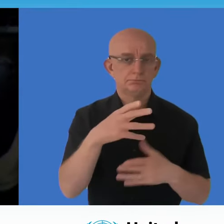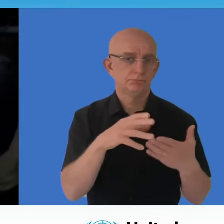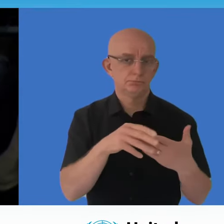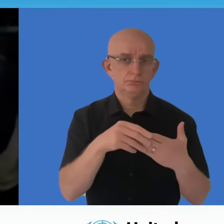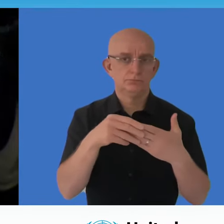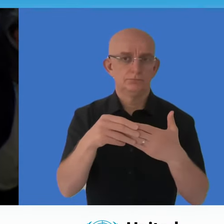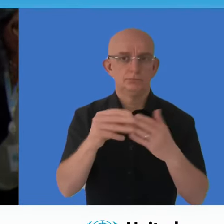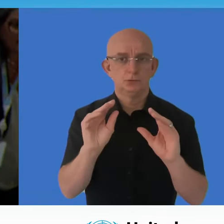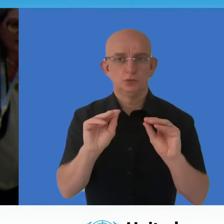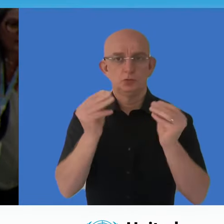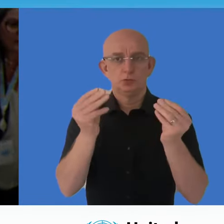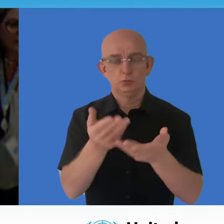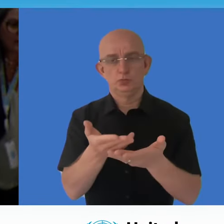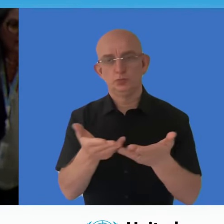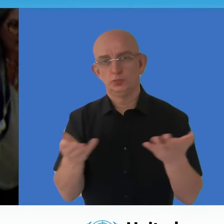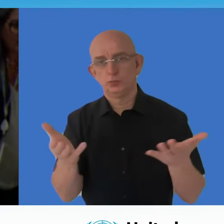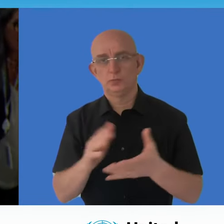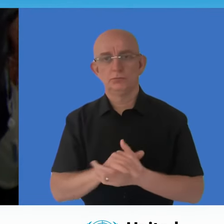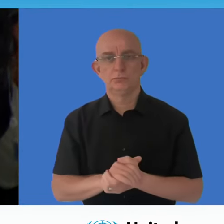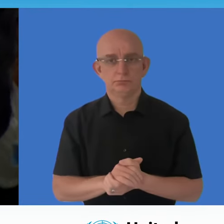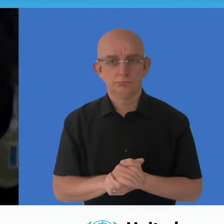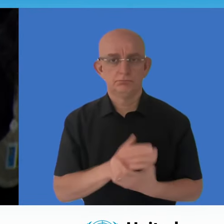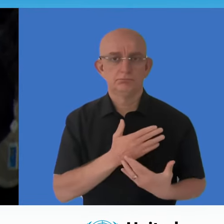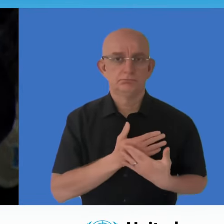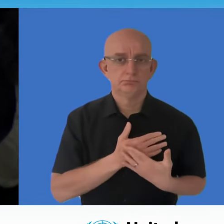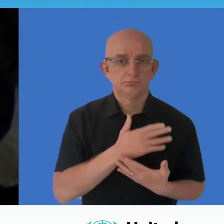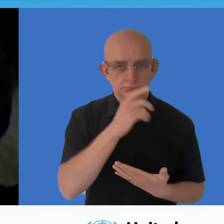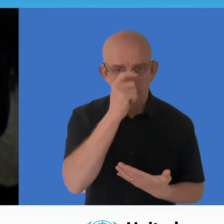excellencies, ladies and gentlemen.